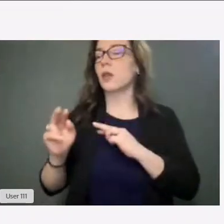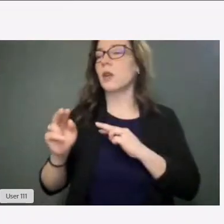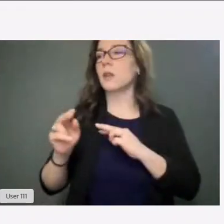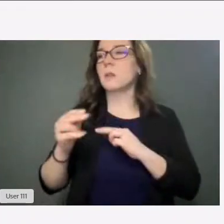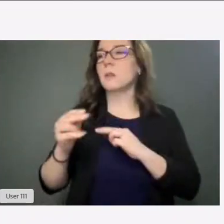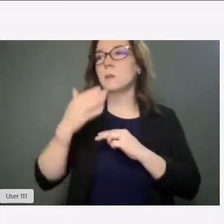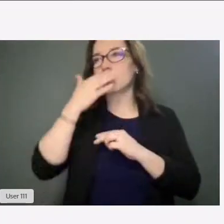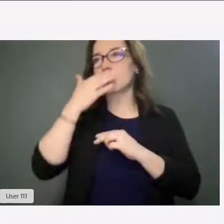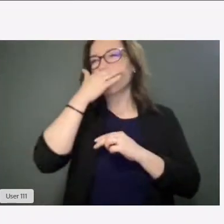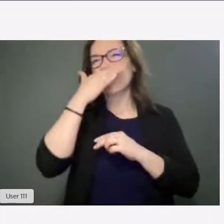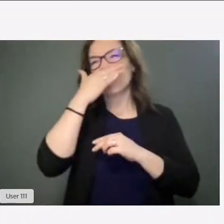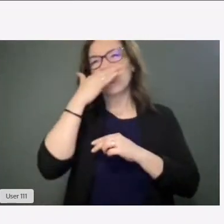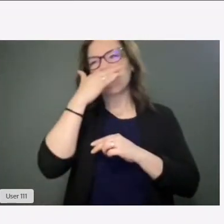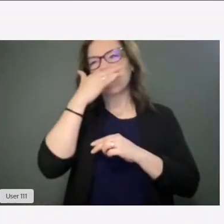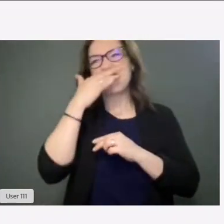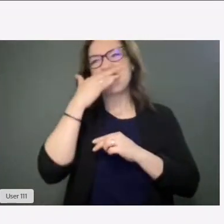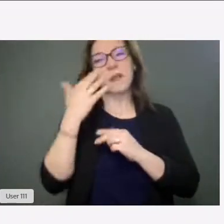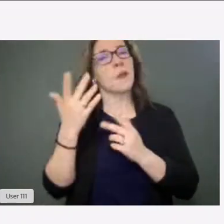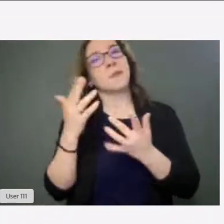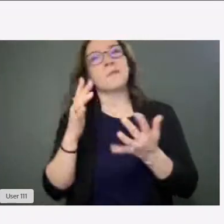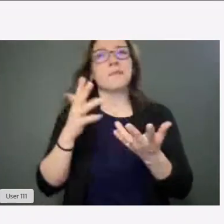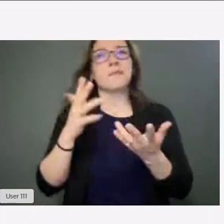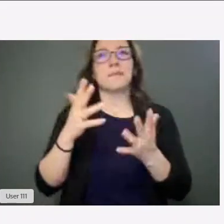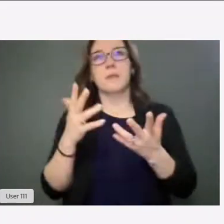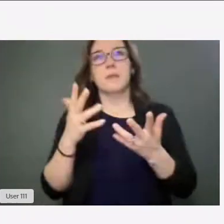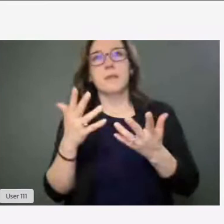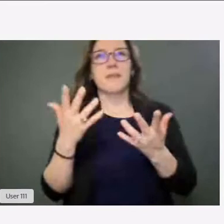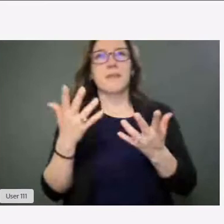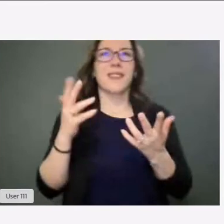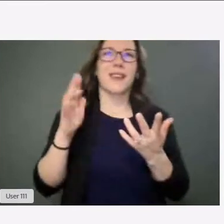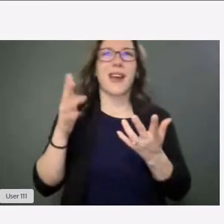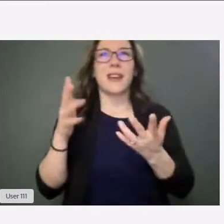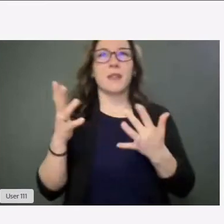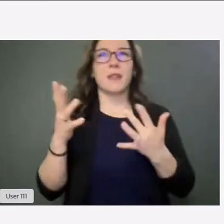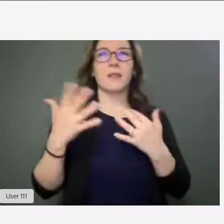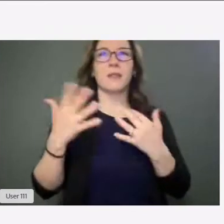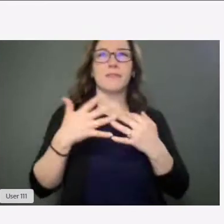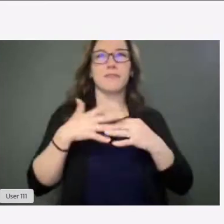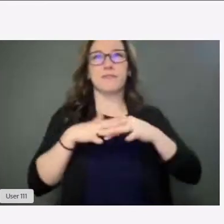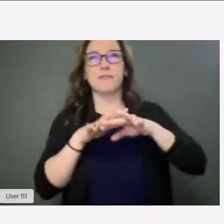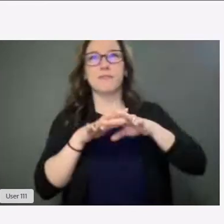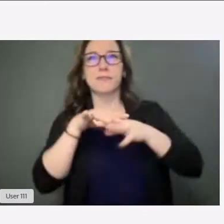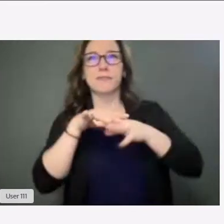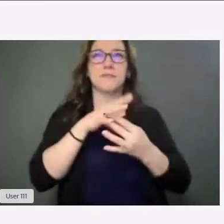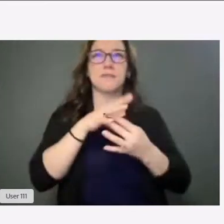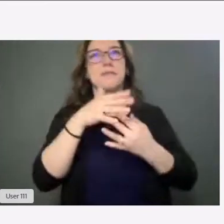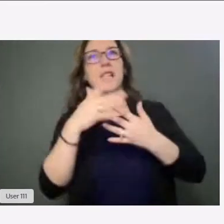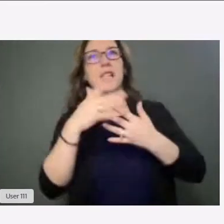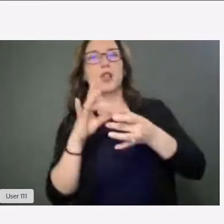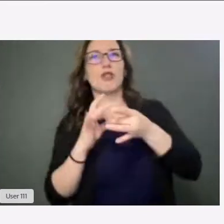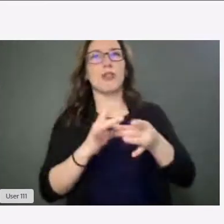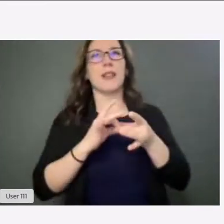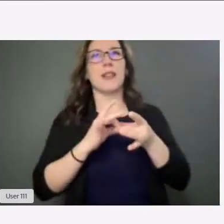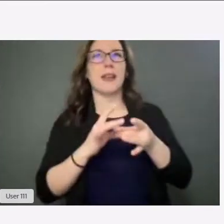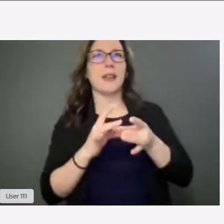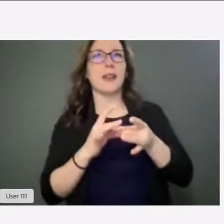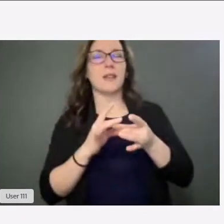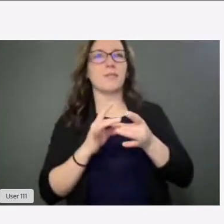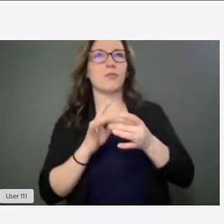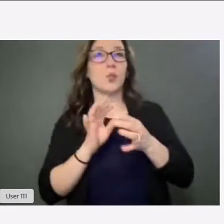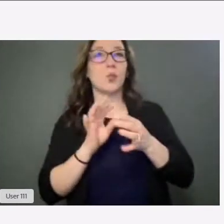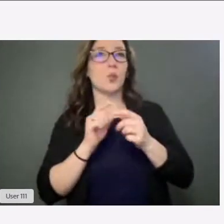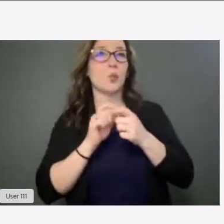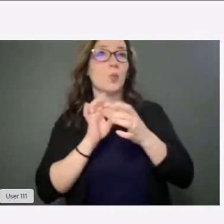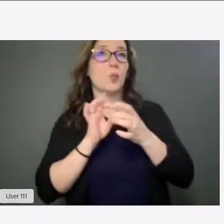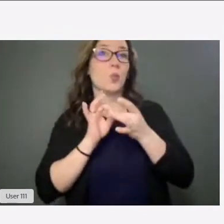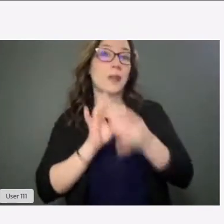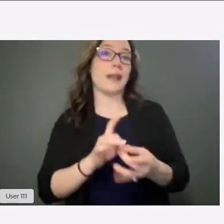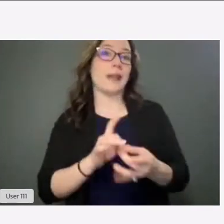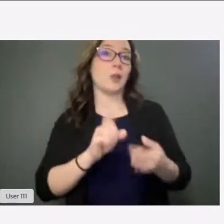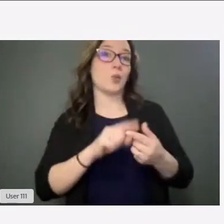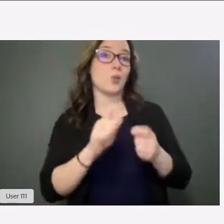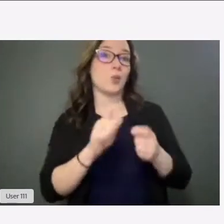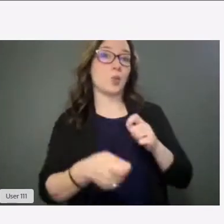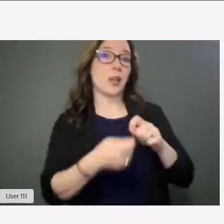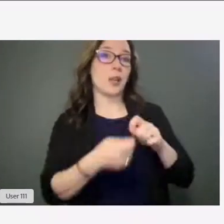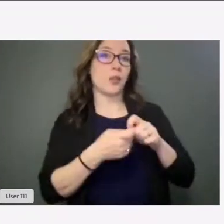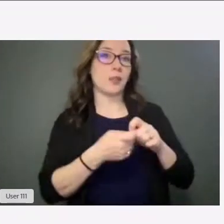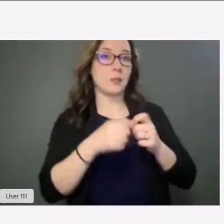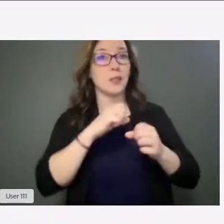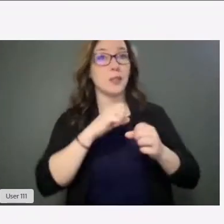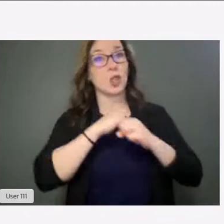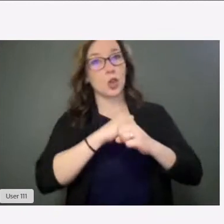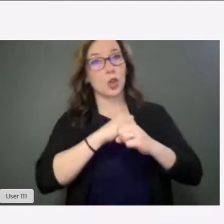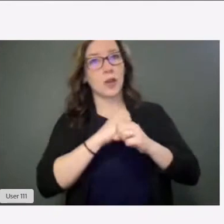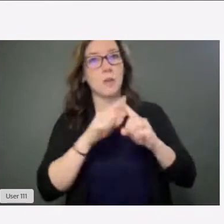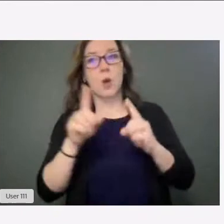but really they are kind of all interrelated because it's all related obviously to terrorism security. But the short answer is